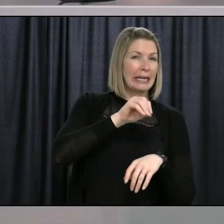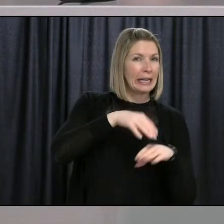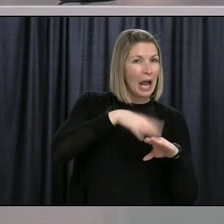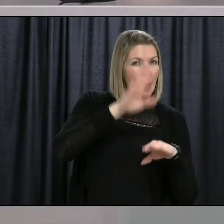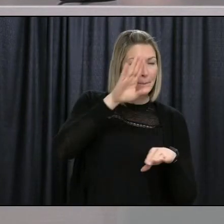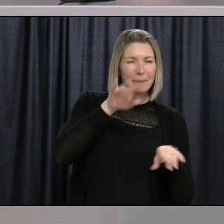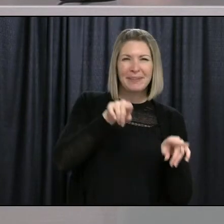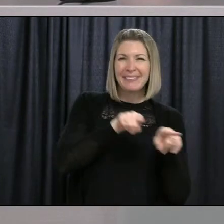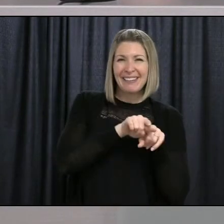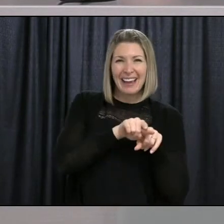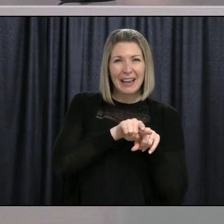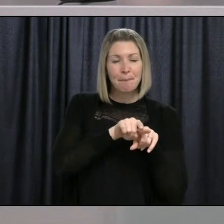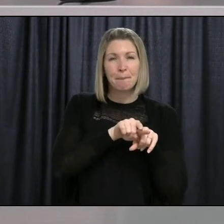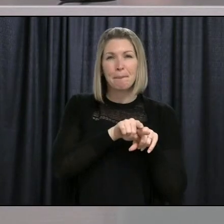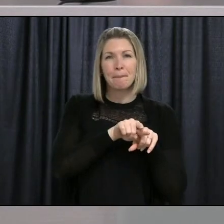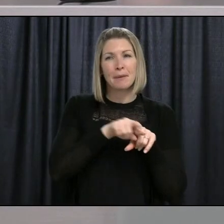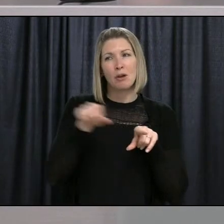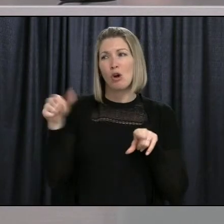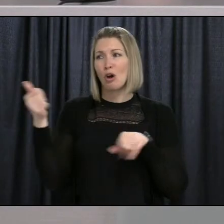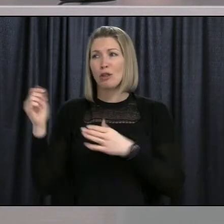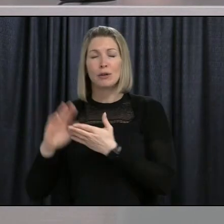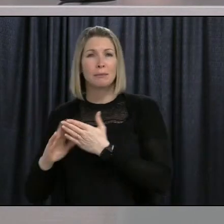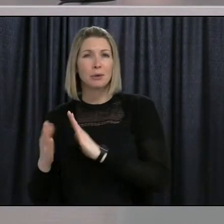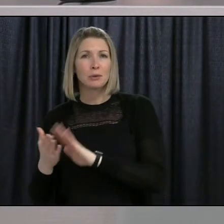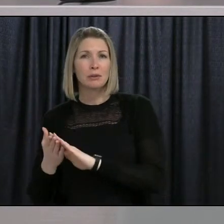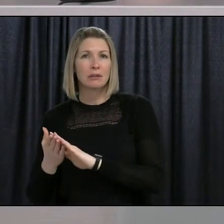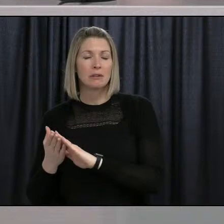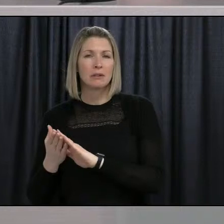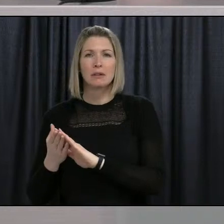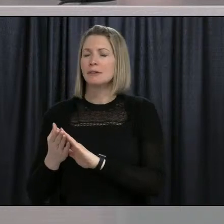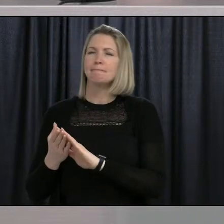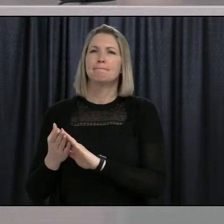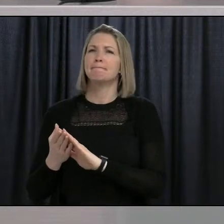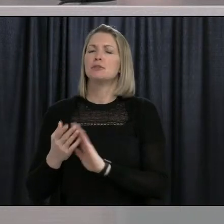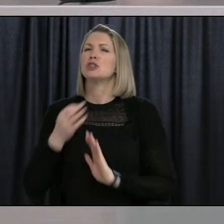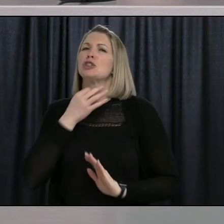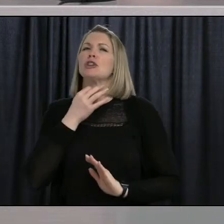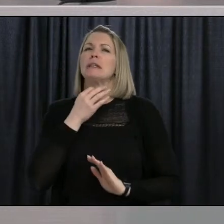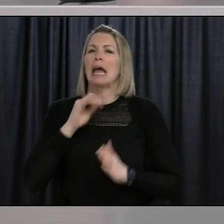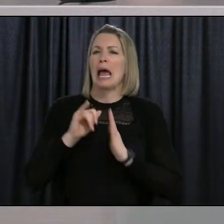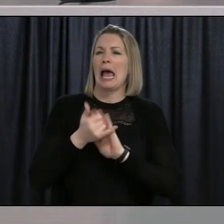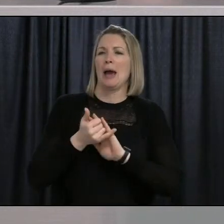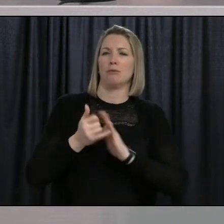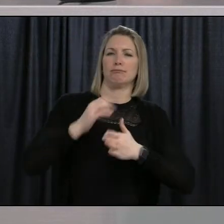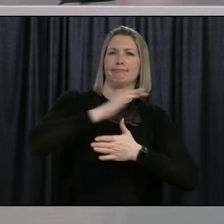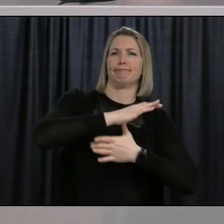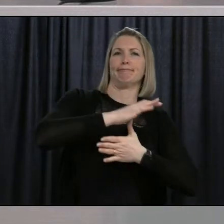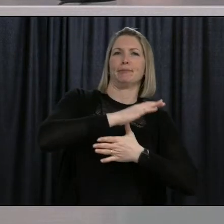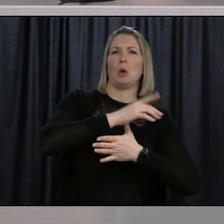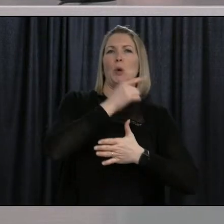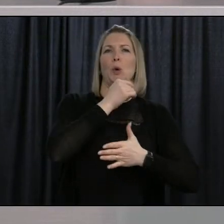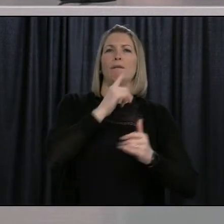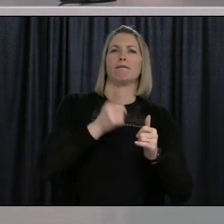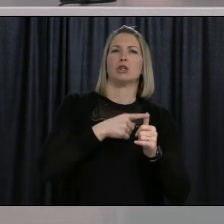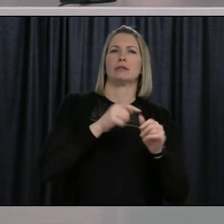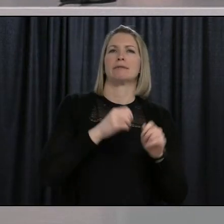if whether it's on track as well with the stated plan of distribution.